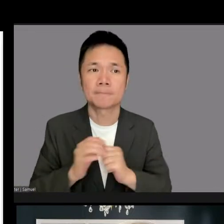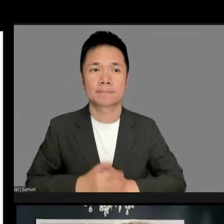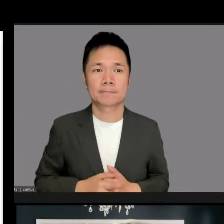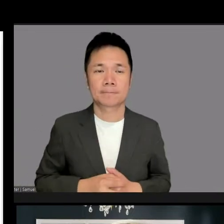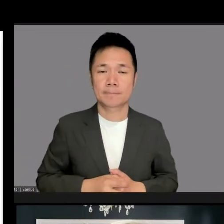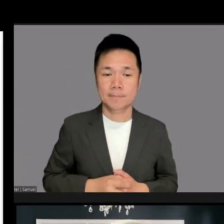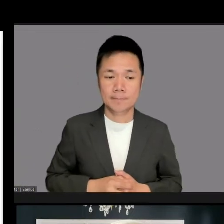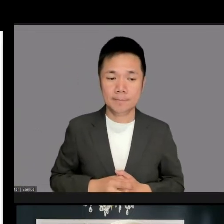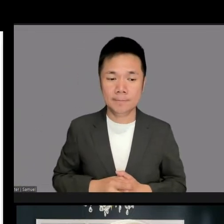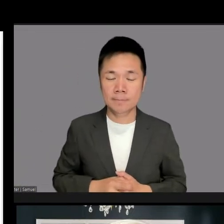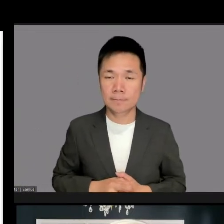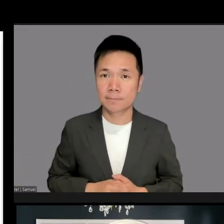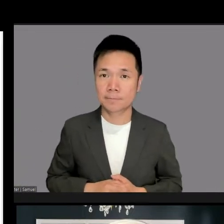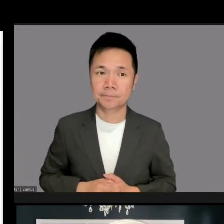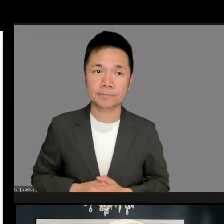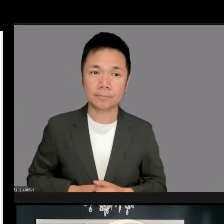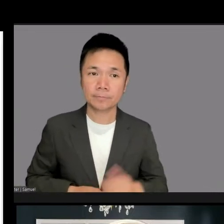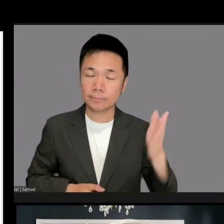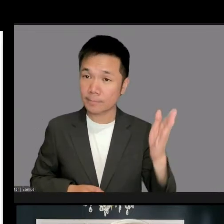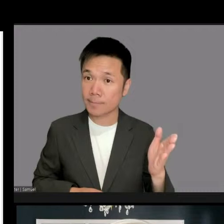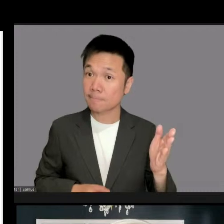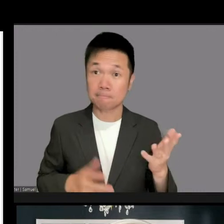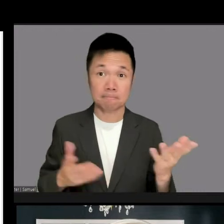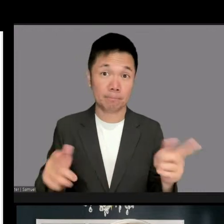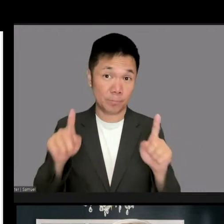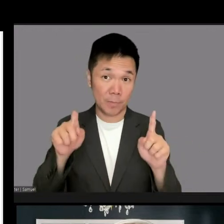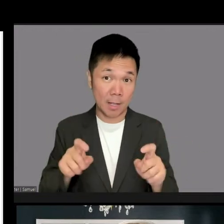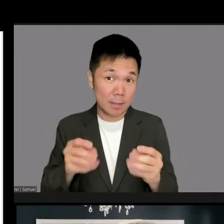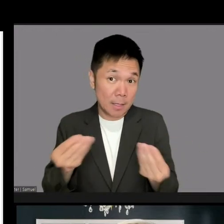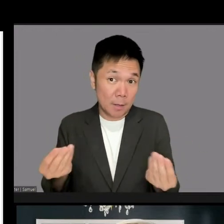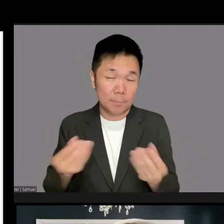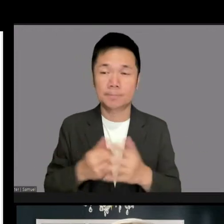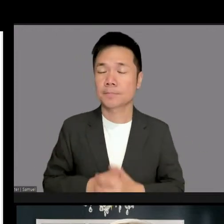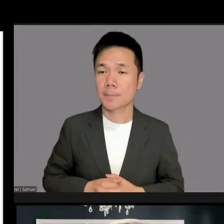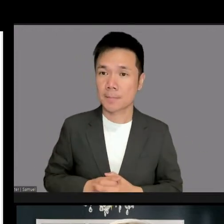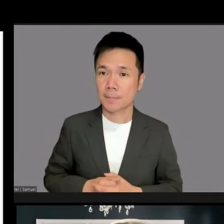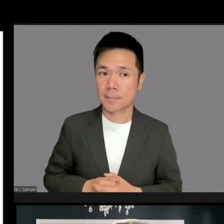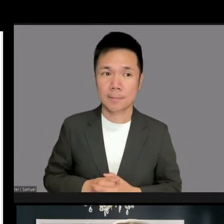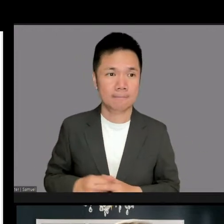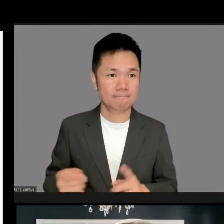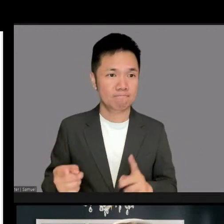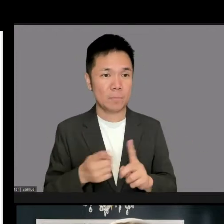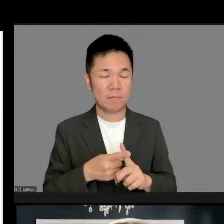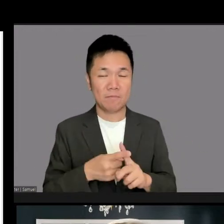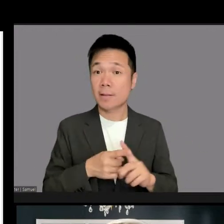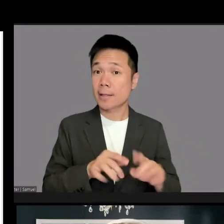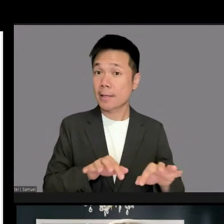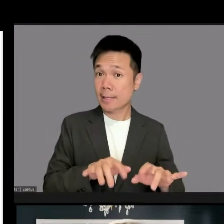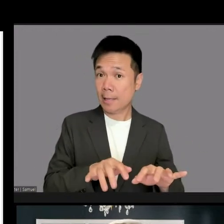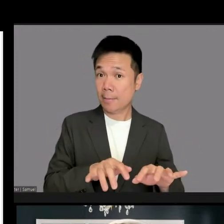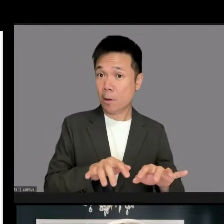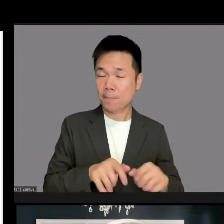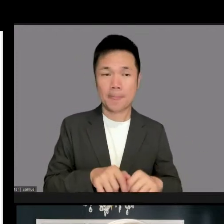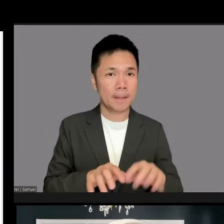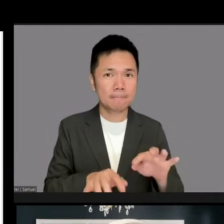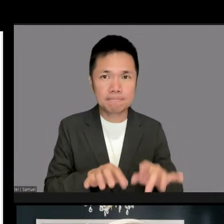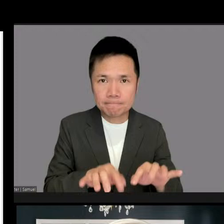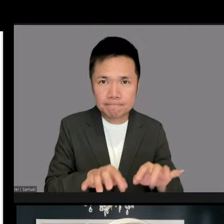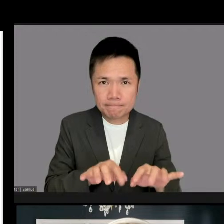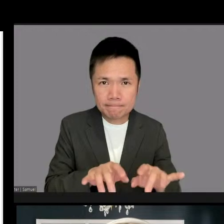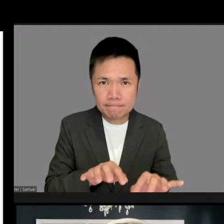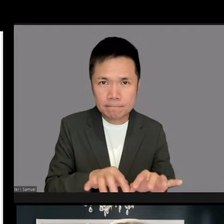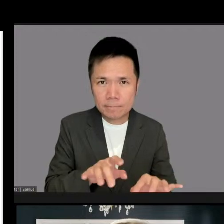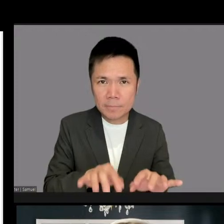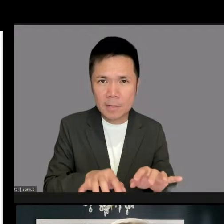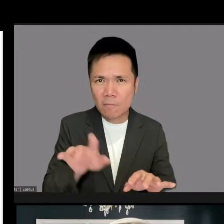So how do we perform manual testing? First thing is, I always start with the keyboard. Use the keyboard to navigate through the entire